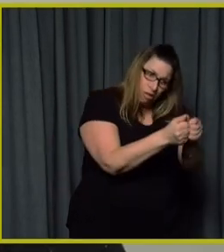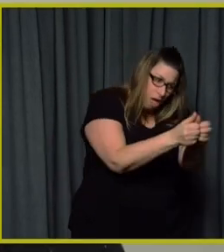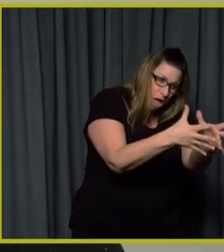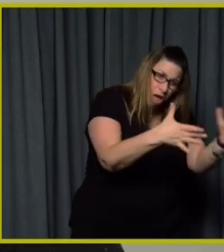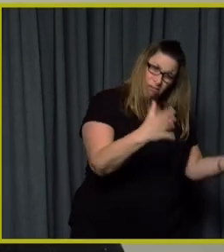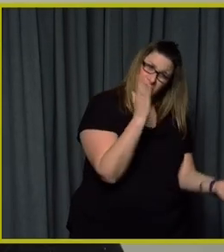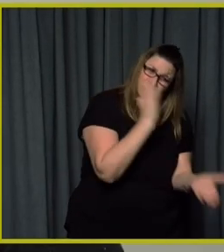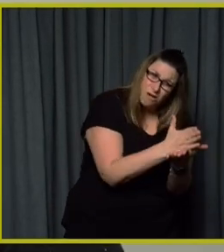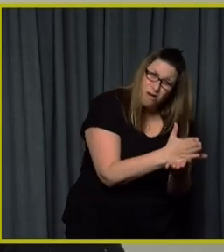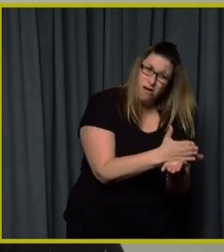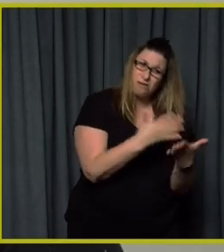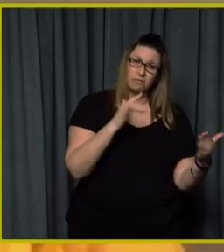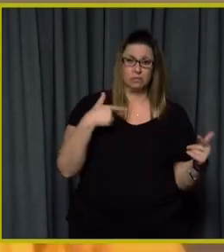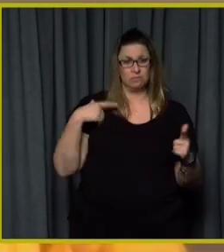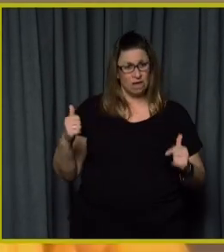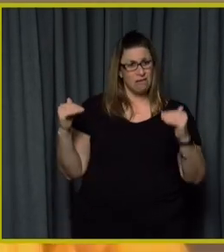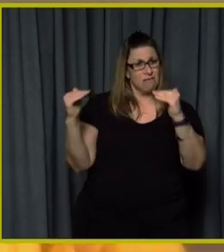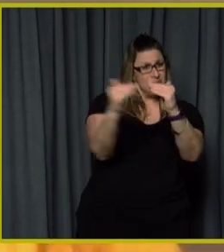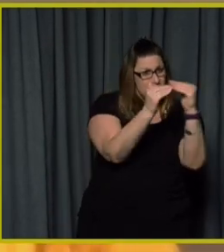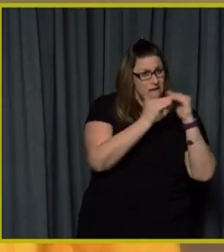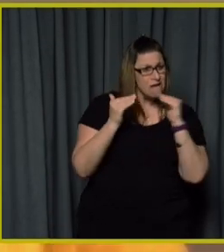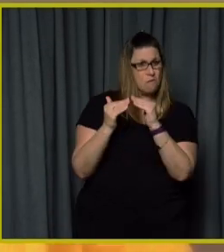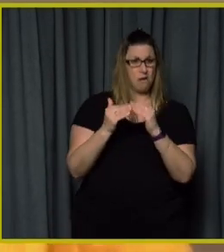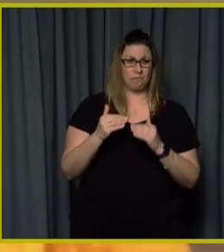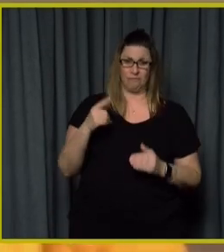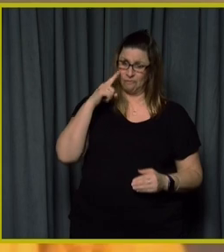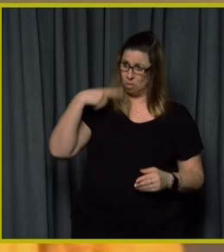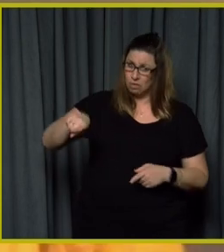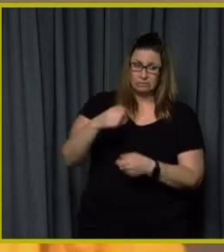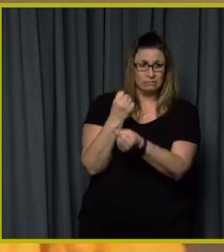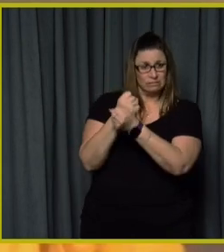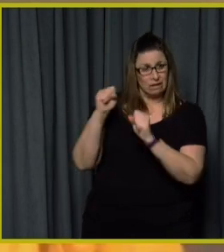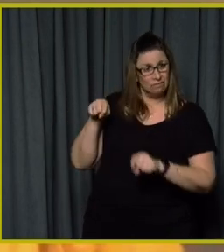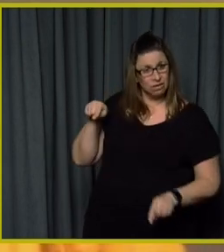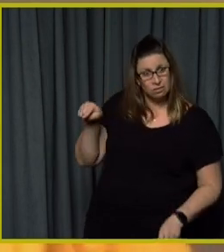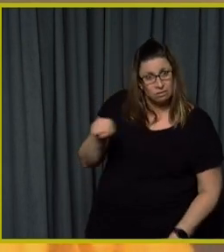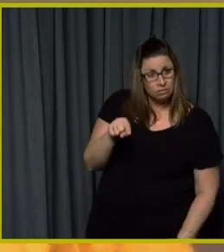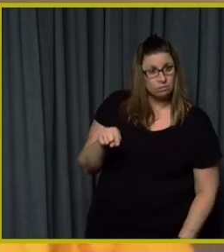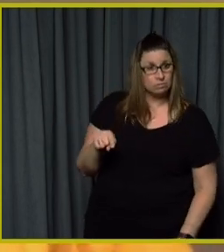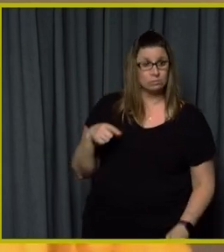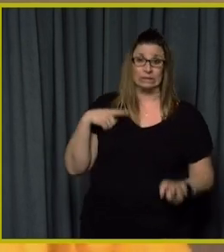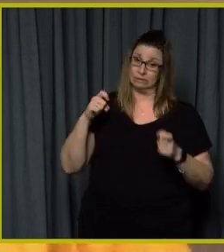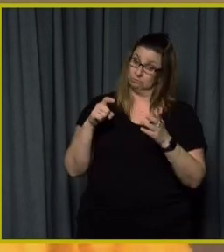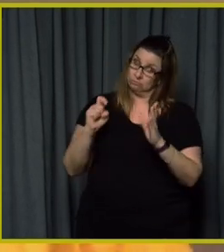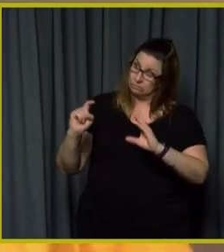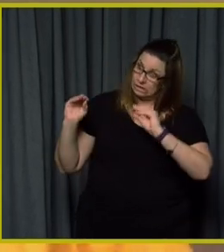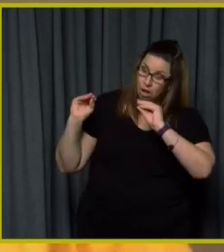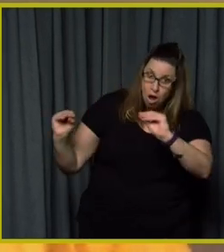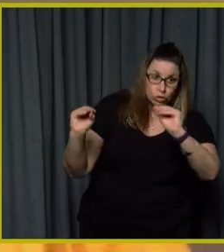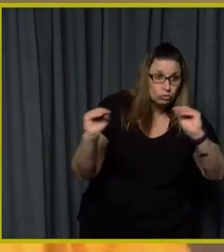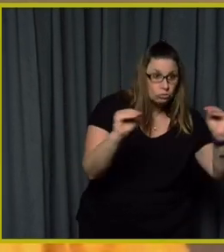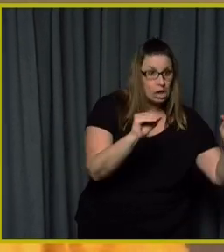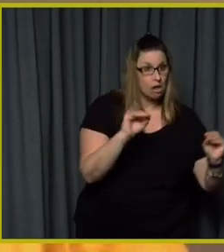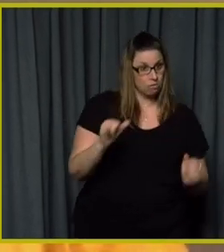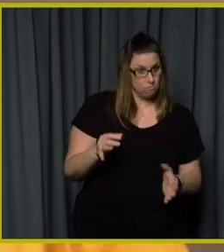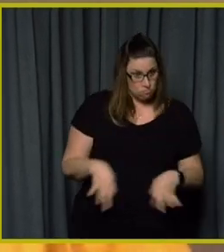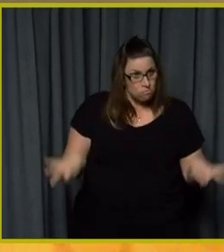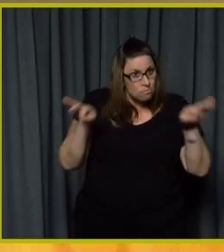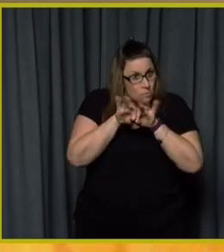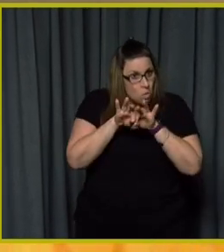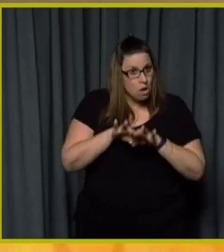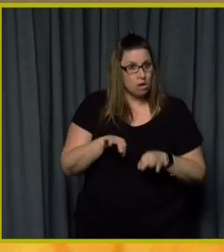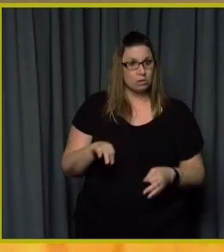equality and safety for all. We demand education, housing, and living wage